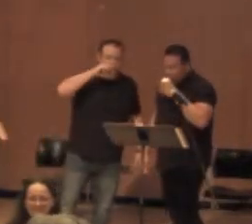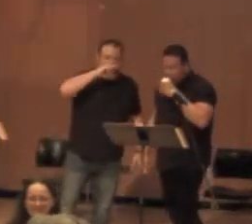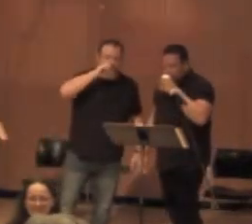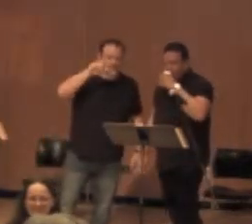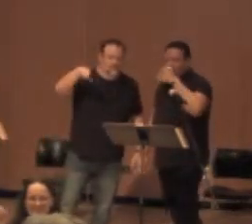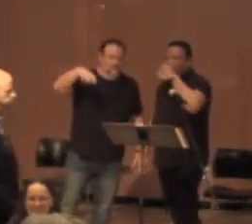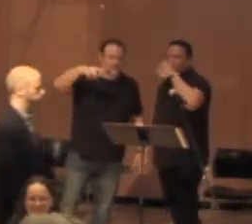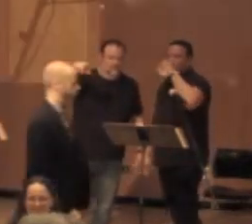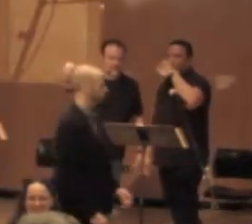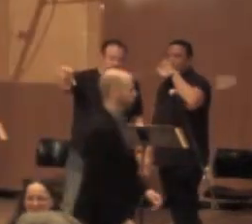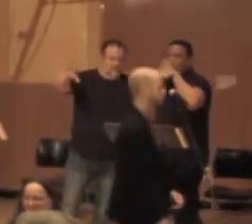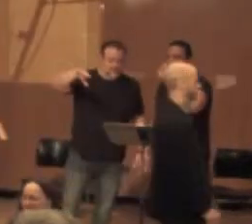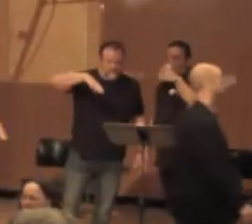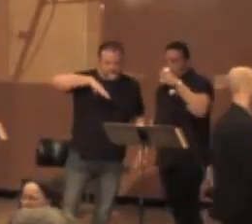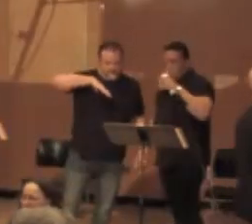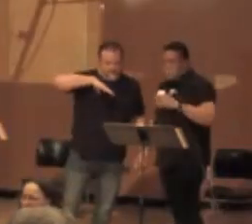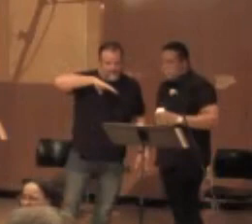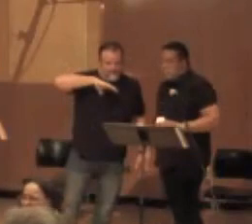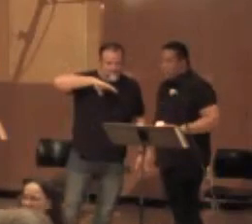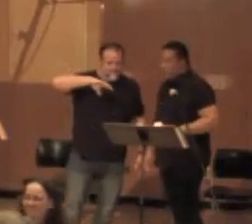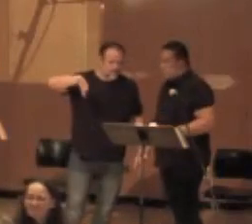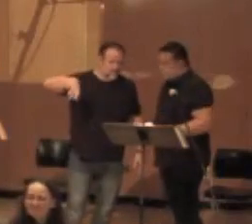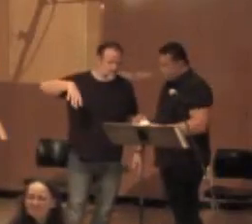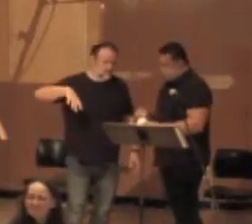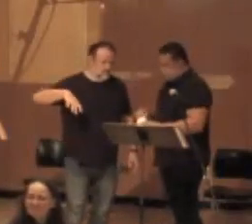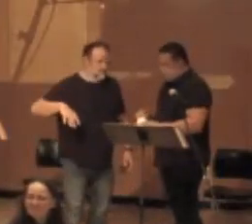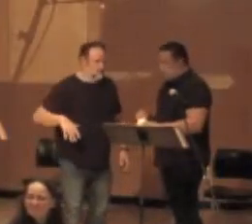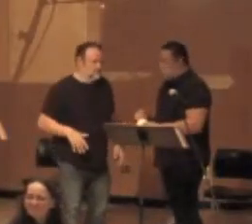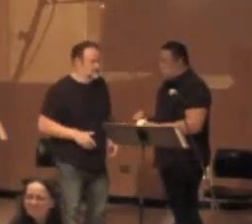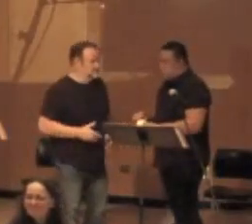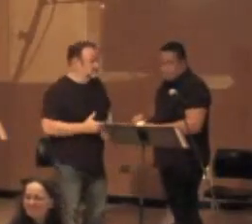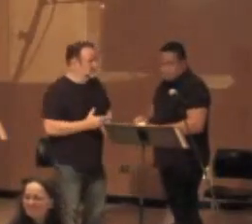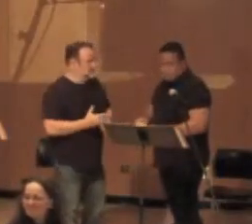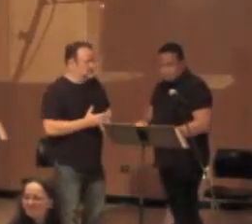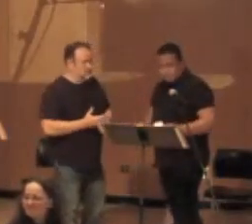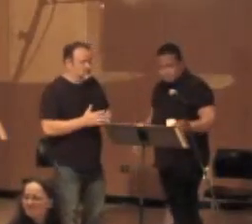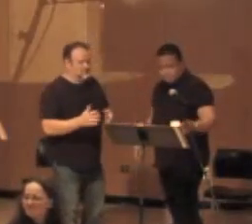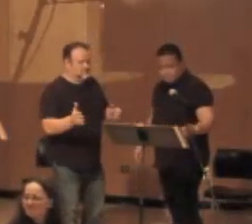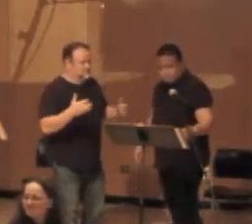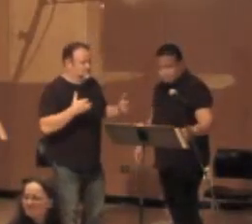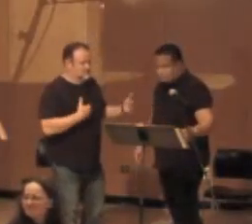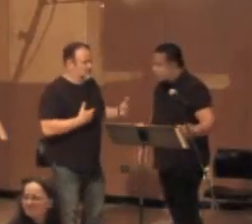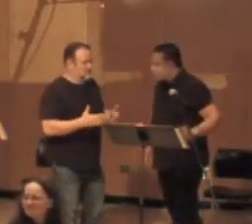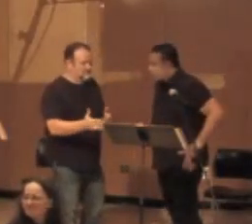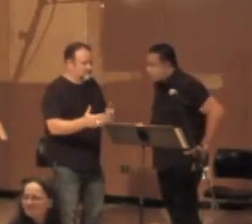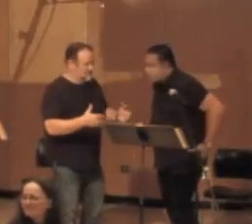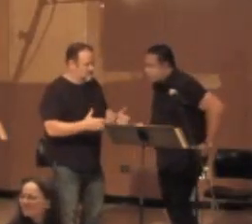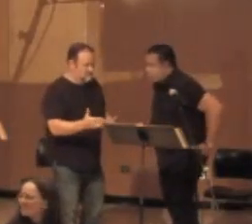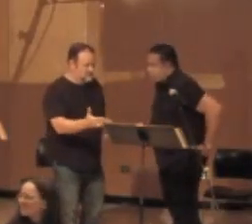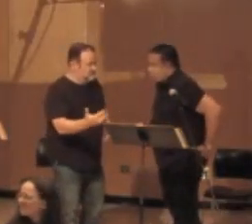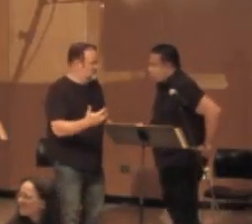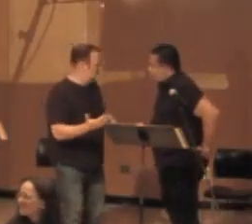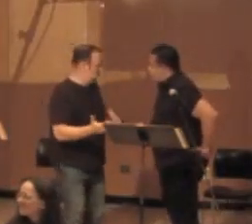they made beginning of the first reading was where